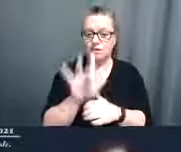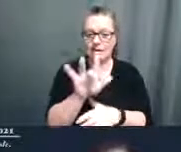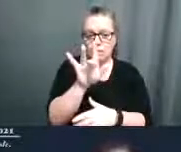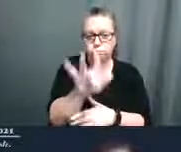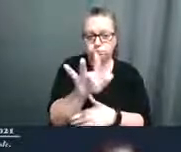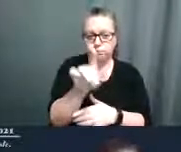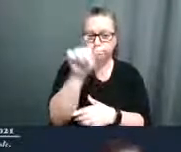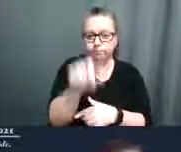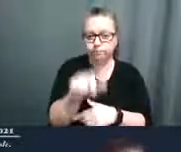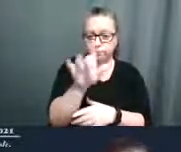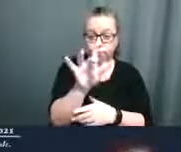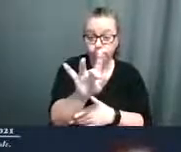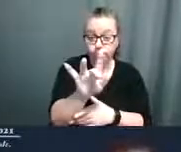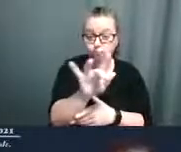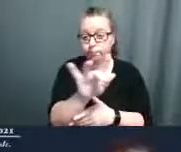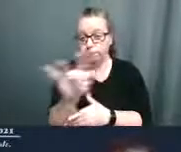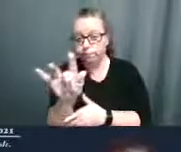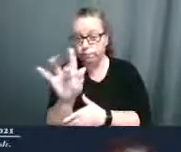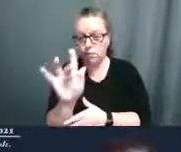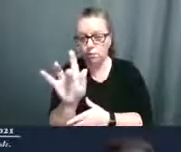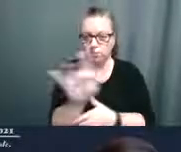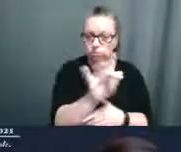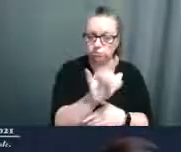vertical bar on your screen from left to right.